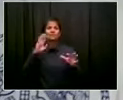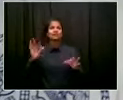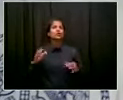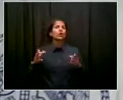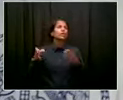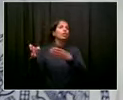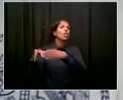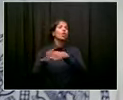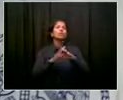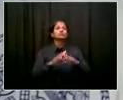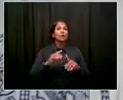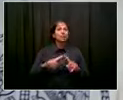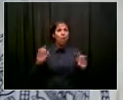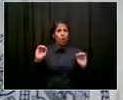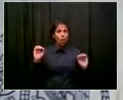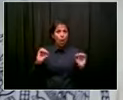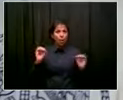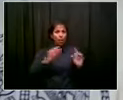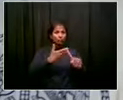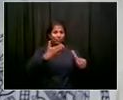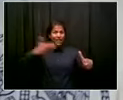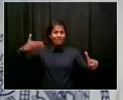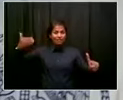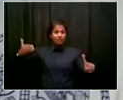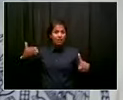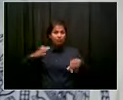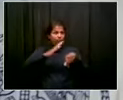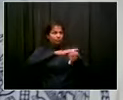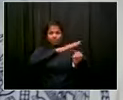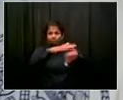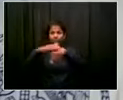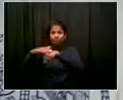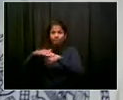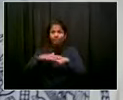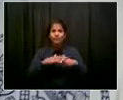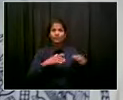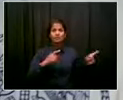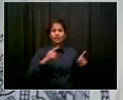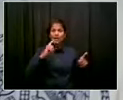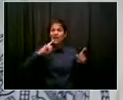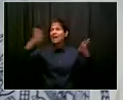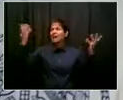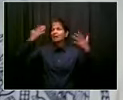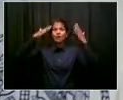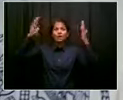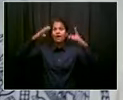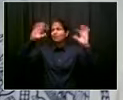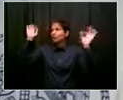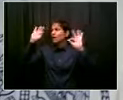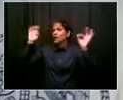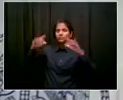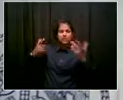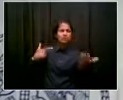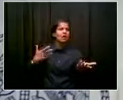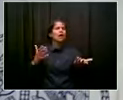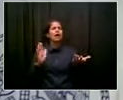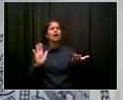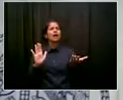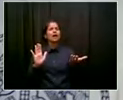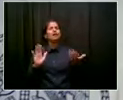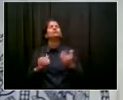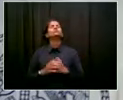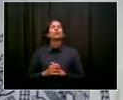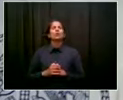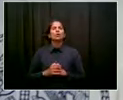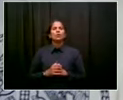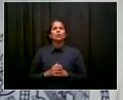community um i think a lot of new yorkers would point out that that that seems like kind of a uh infringement on